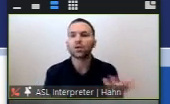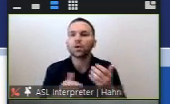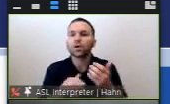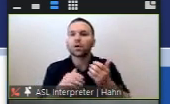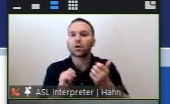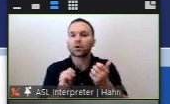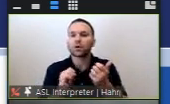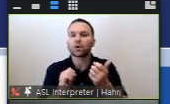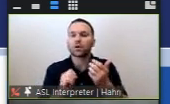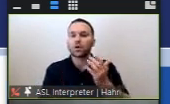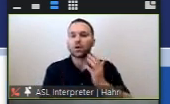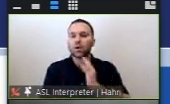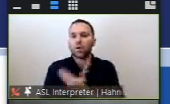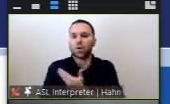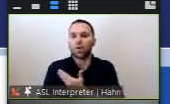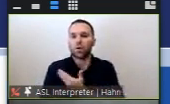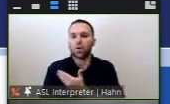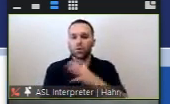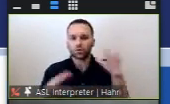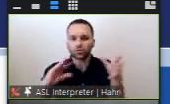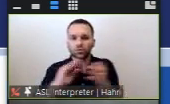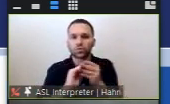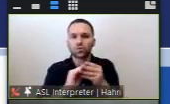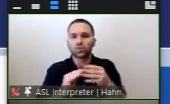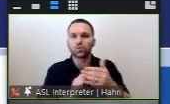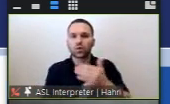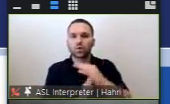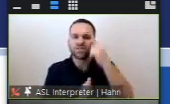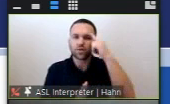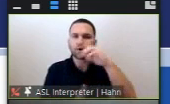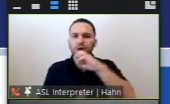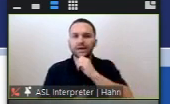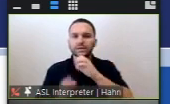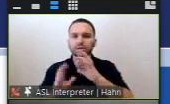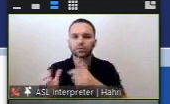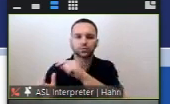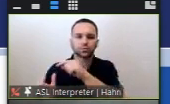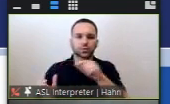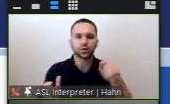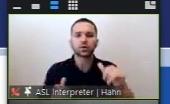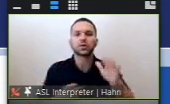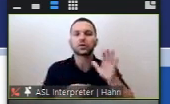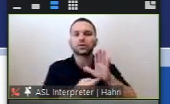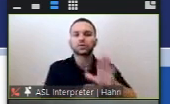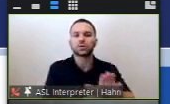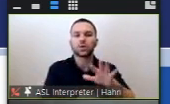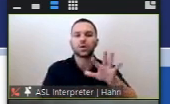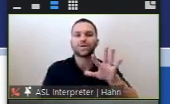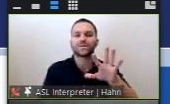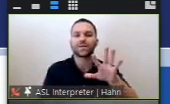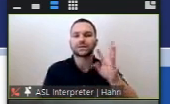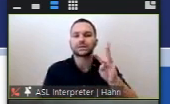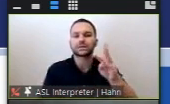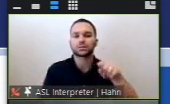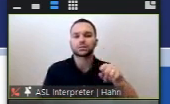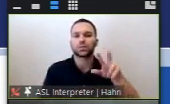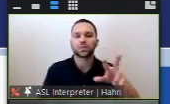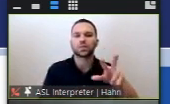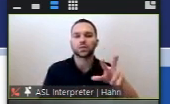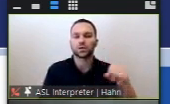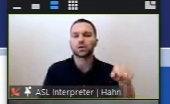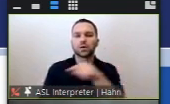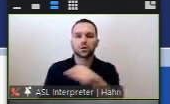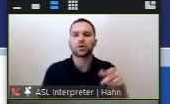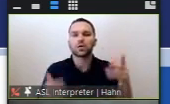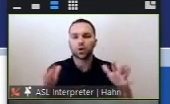coverage among age groups? This slide shows the percent of the Colorado population with at least one dose by age group. So you can